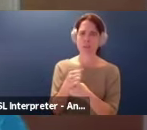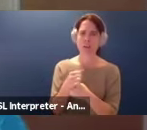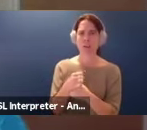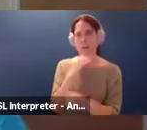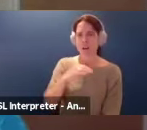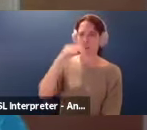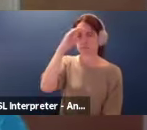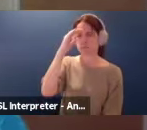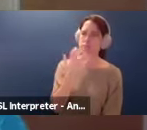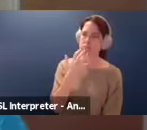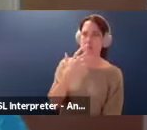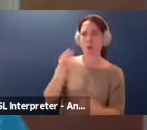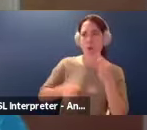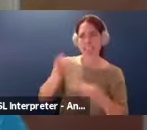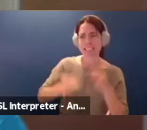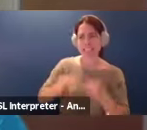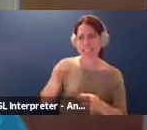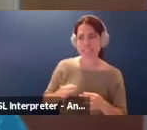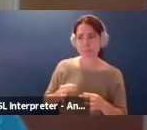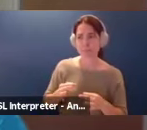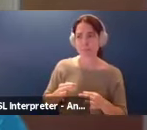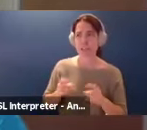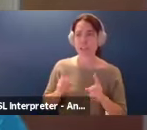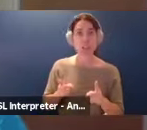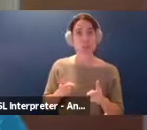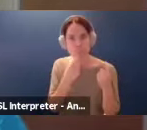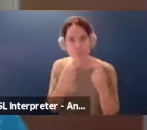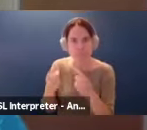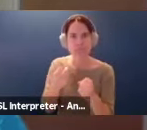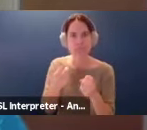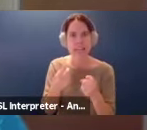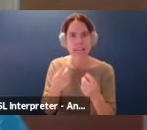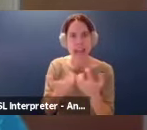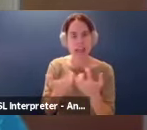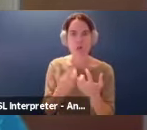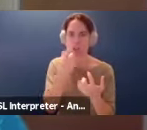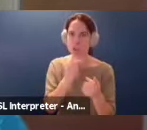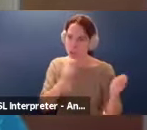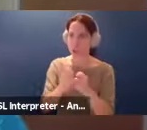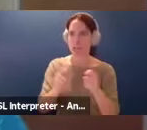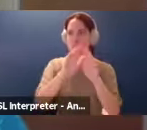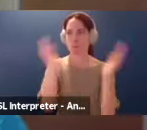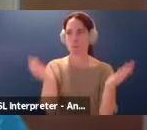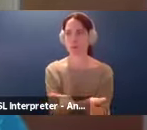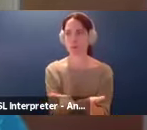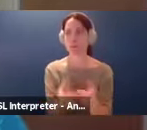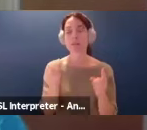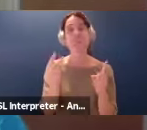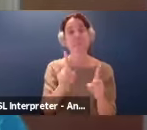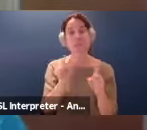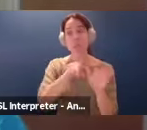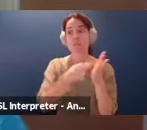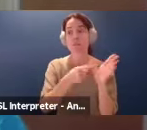she moved to london to deepen her engagement with the dharma and the triratna community and was ordained in